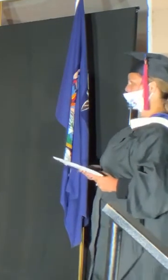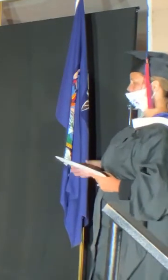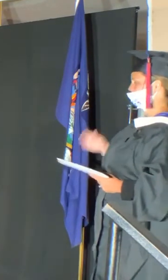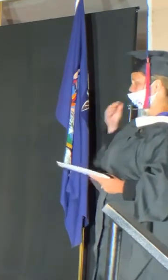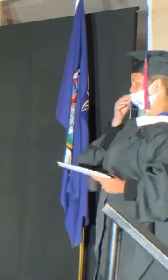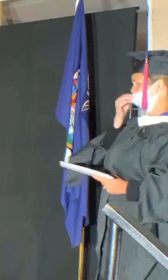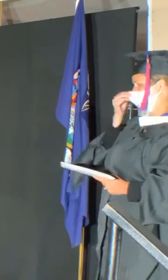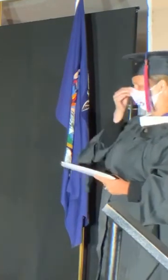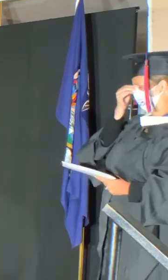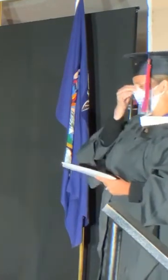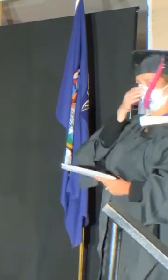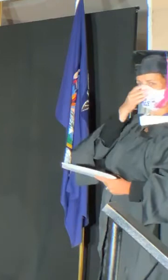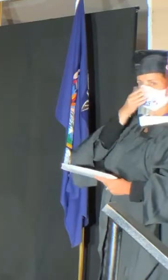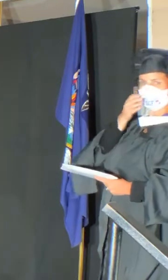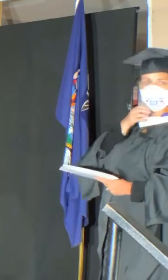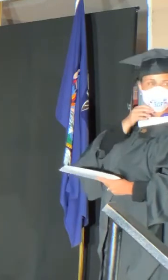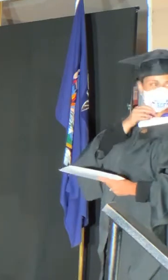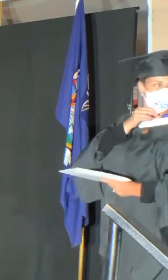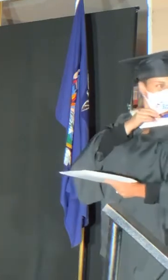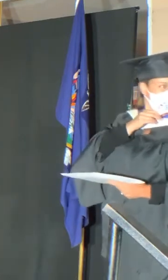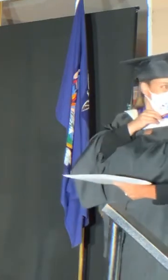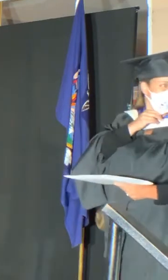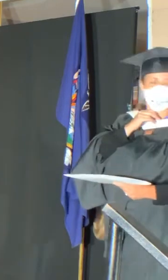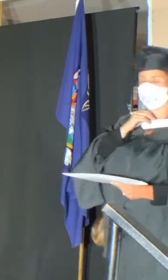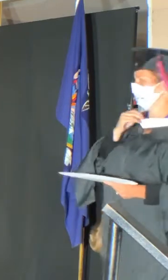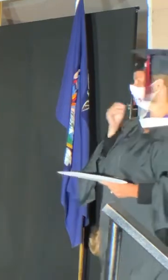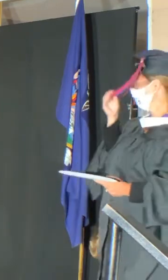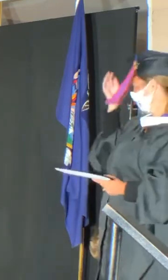Cassandra Lynn Cantiello.